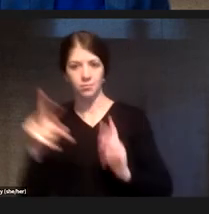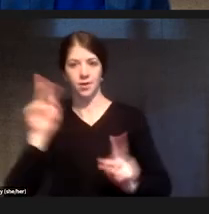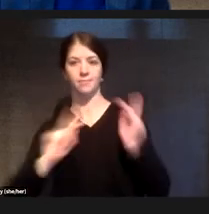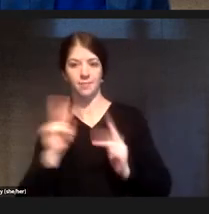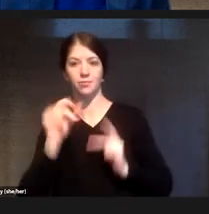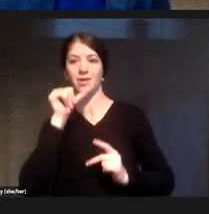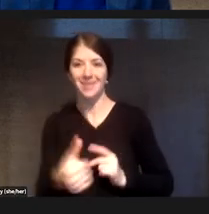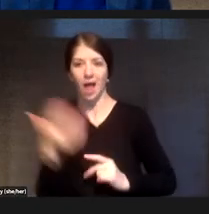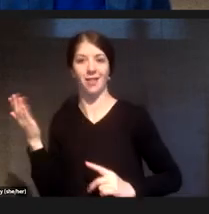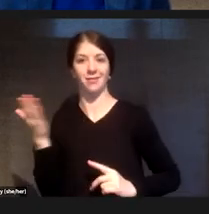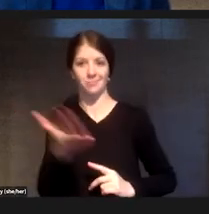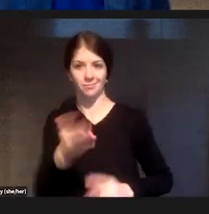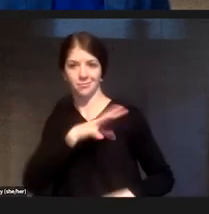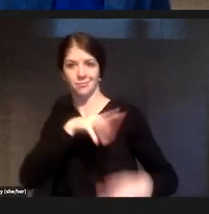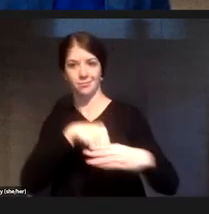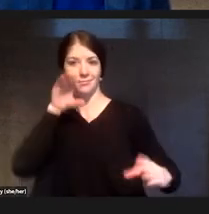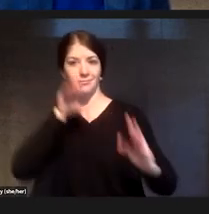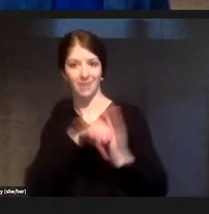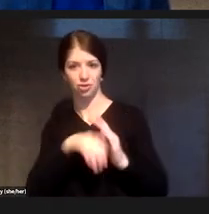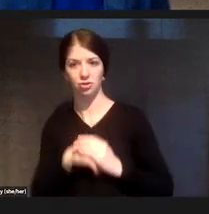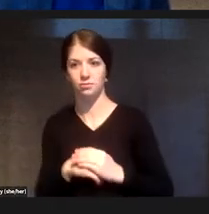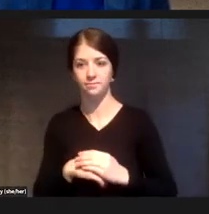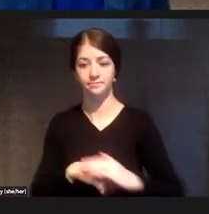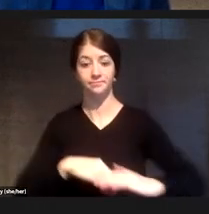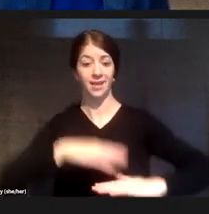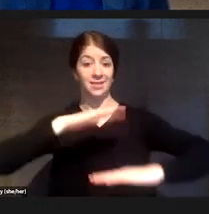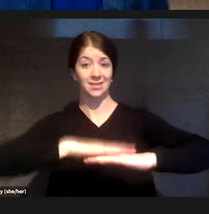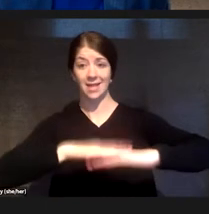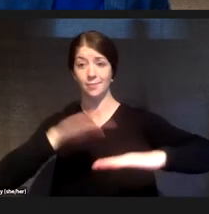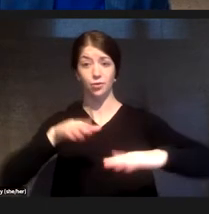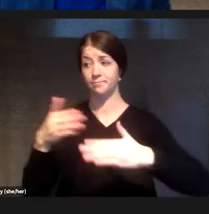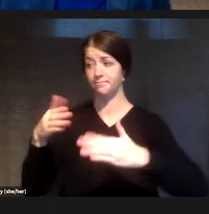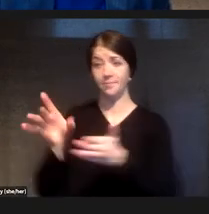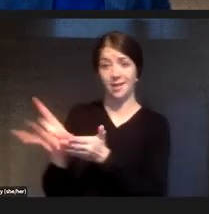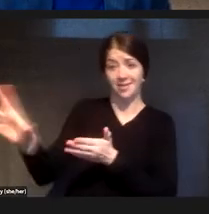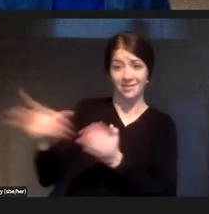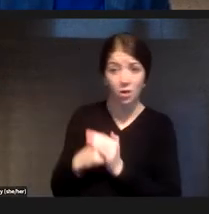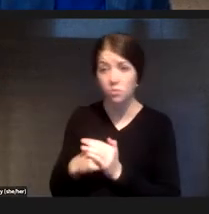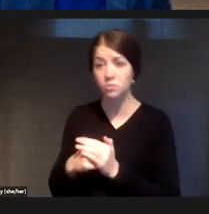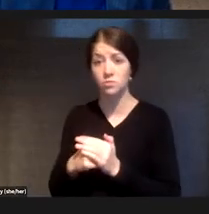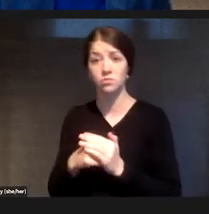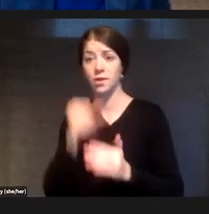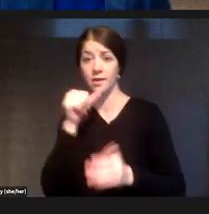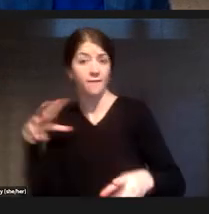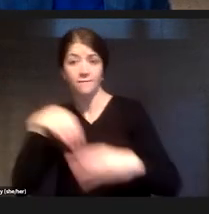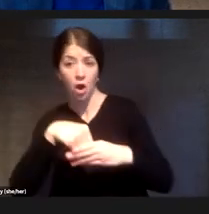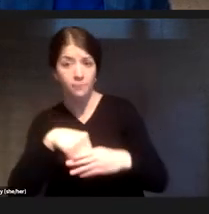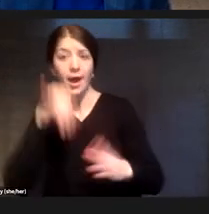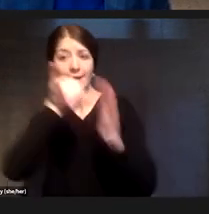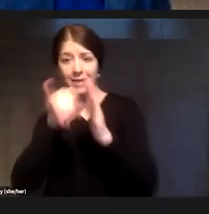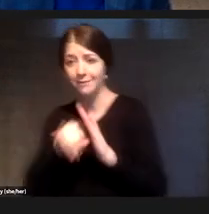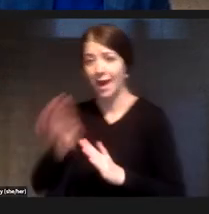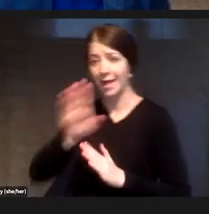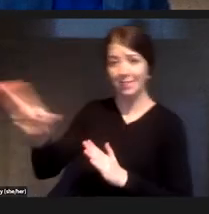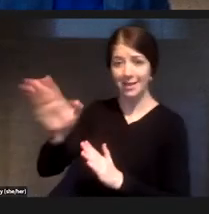the picture, those that do not have a seat at the table, identify what their needs may be and provide them with the resources that